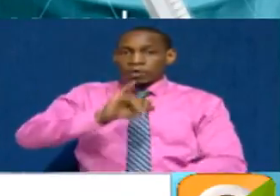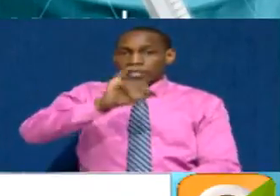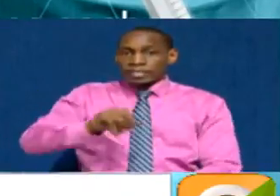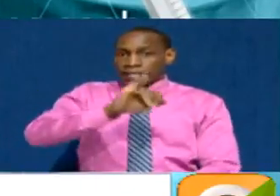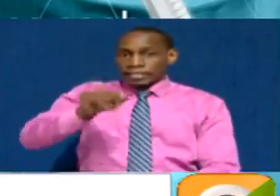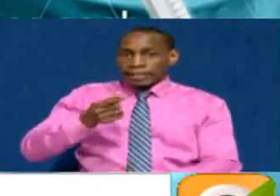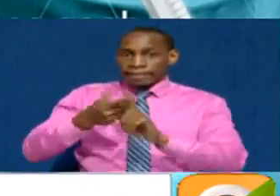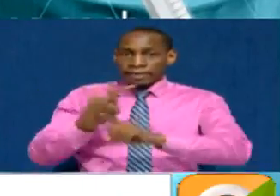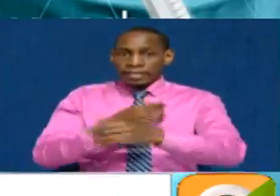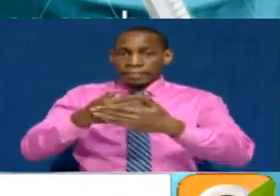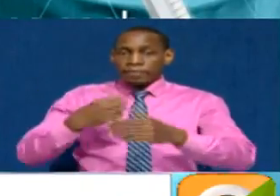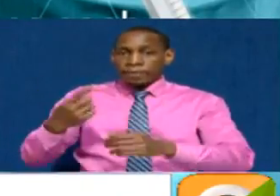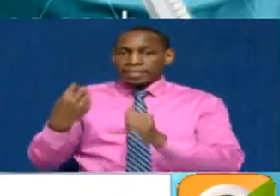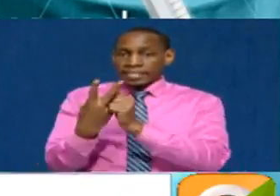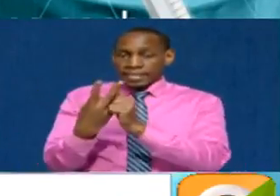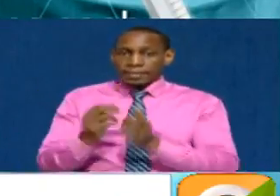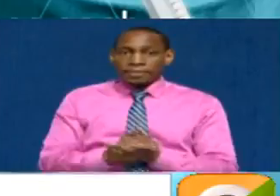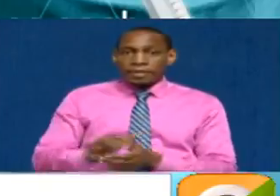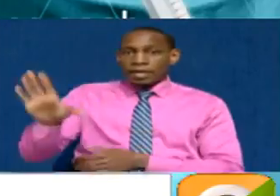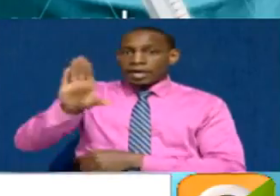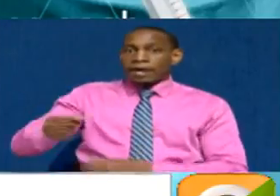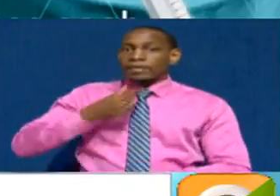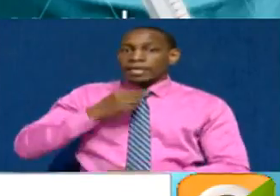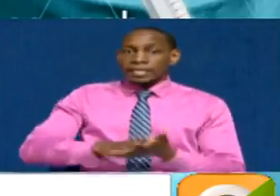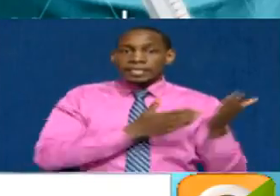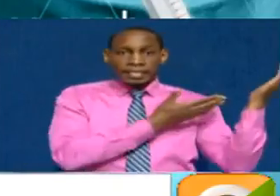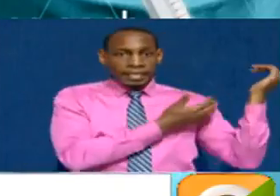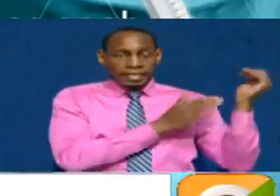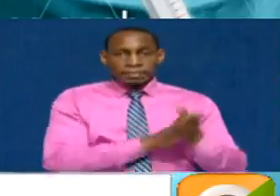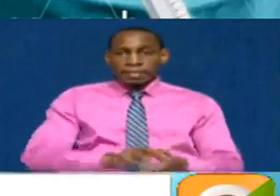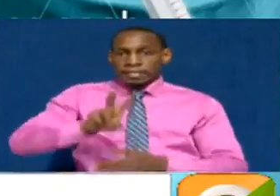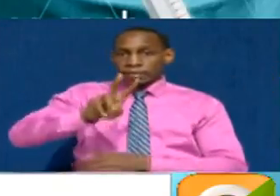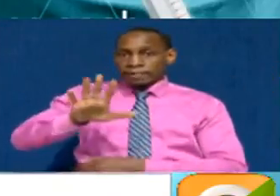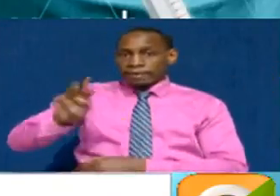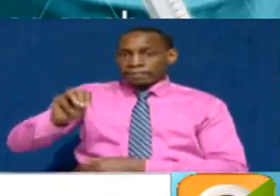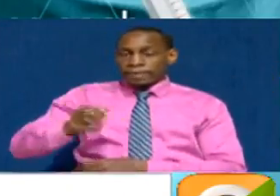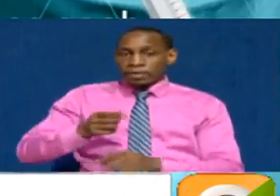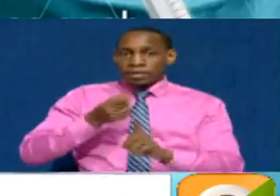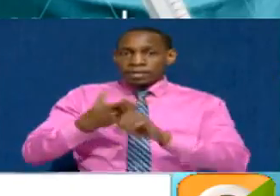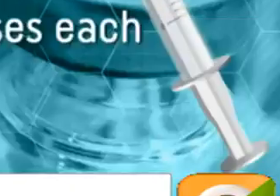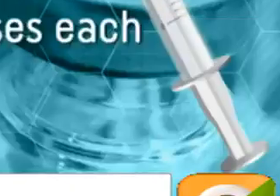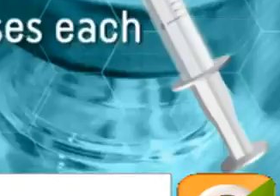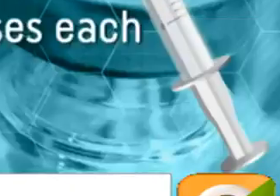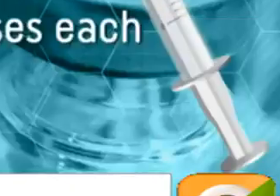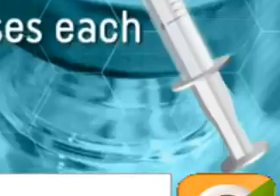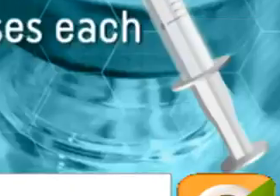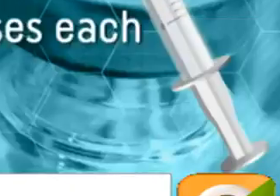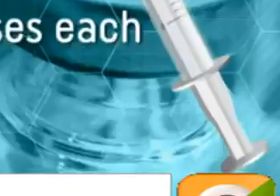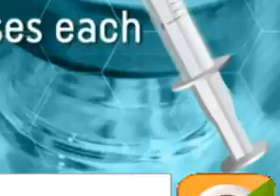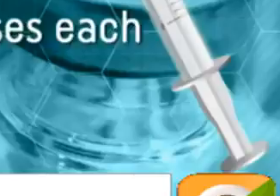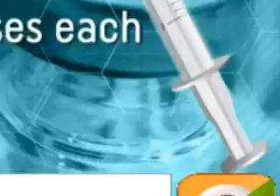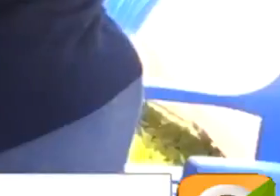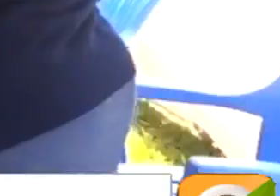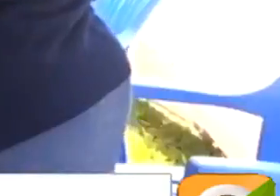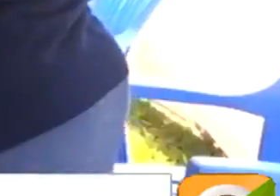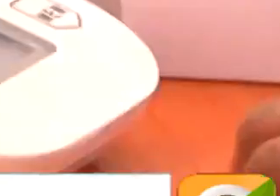Johnson vaccines by December this year. The African Union further projects a 25 million shipment of doses monthly beginning